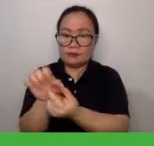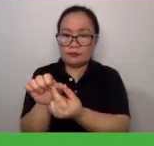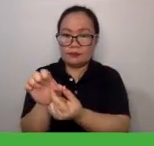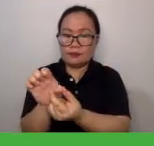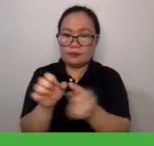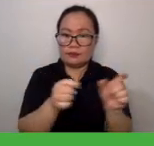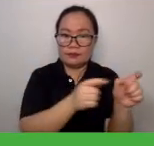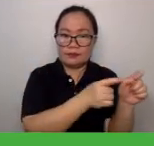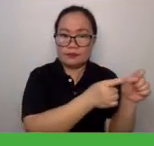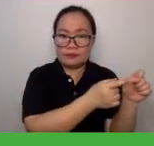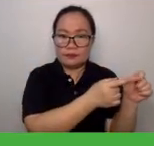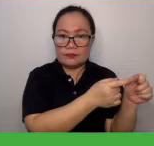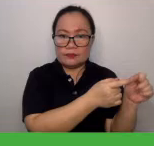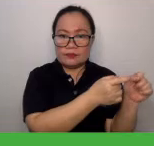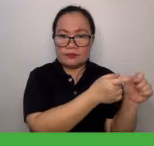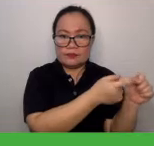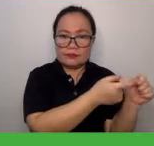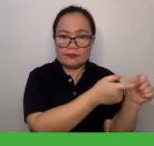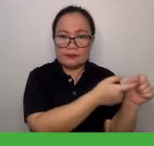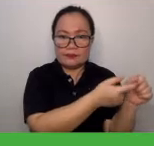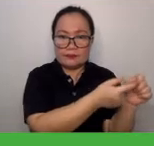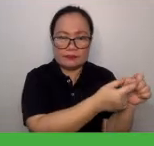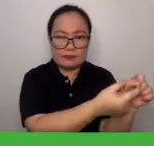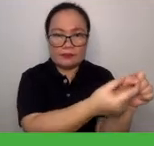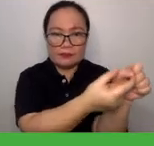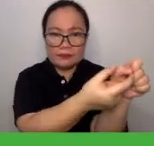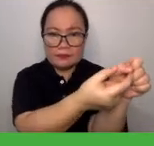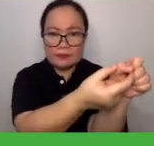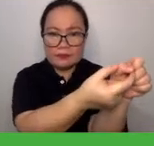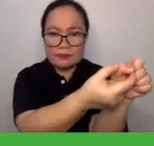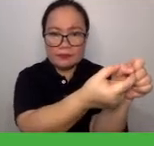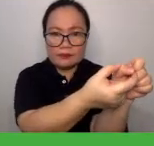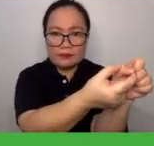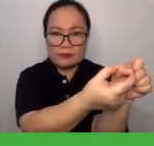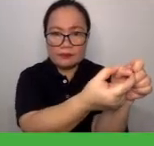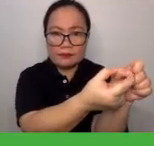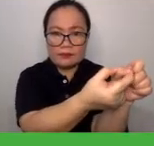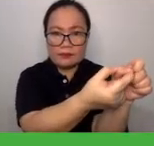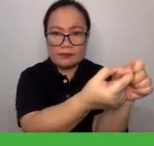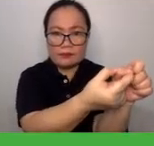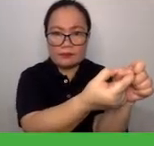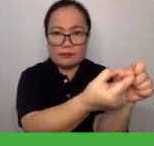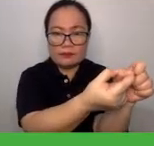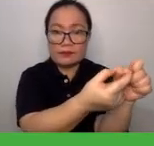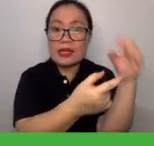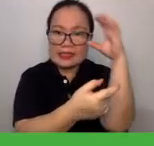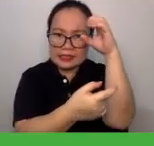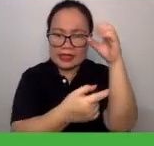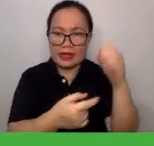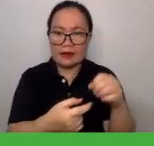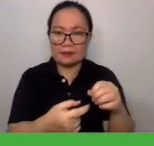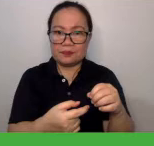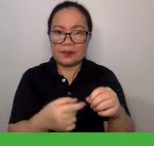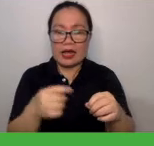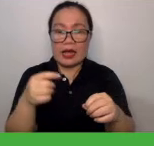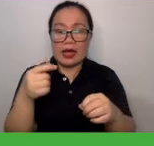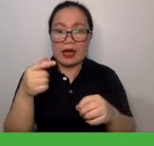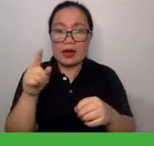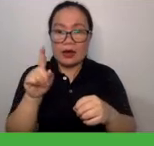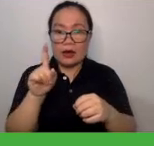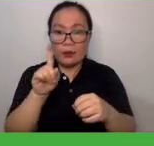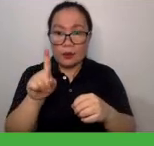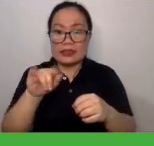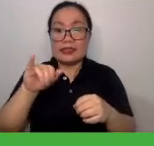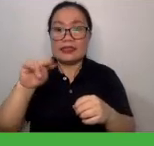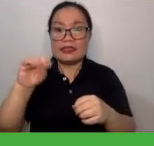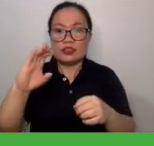that is half of your thumb, that is actually 1 inch. That is an approximation. Okay? And then for